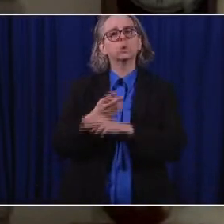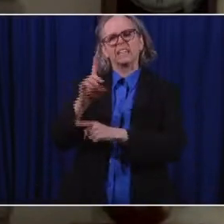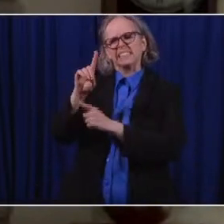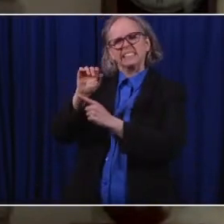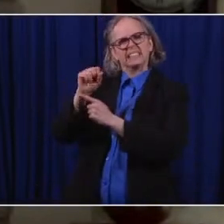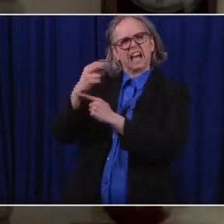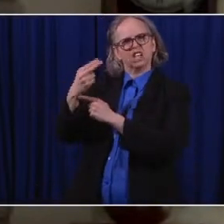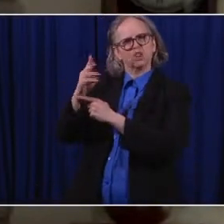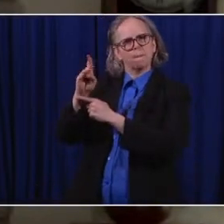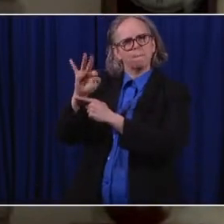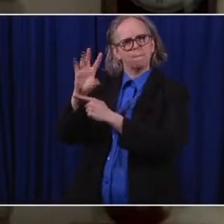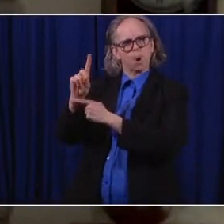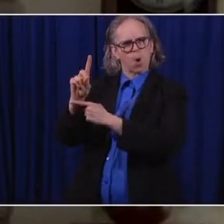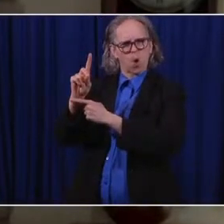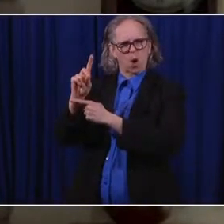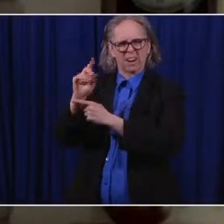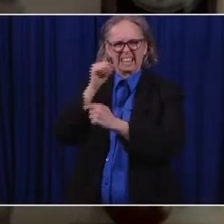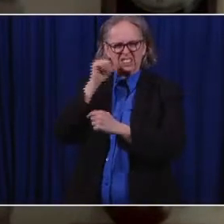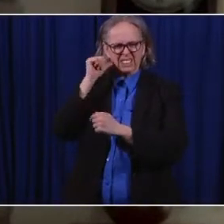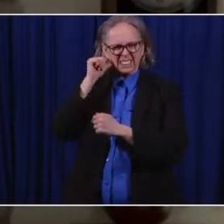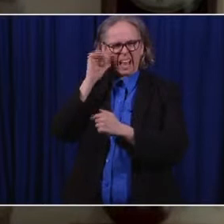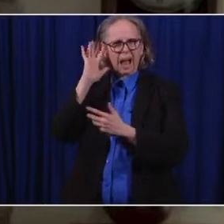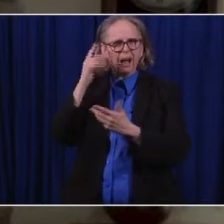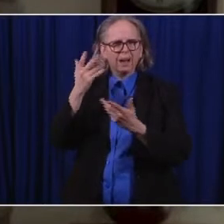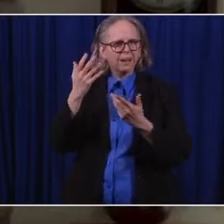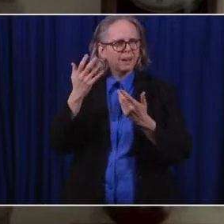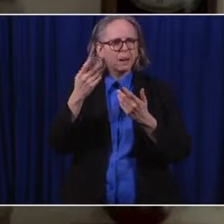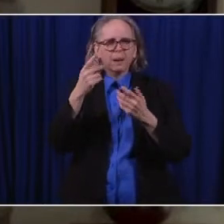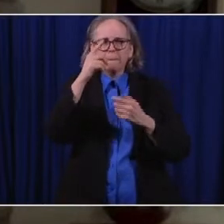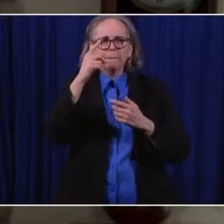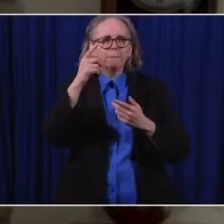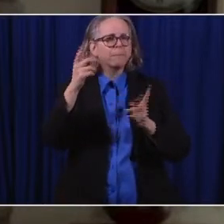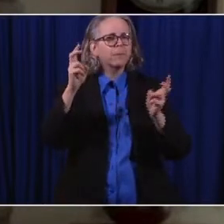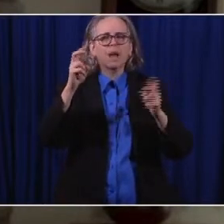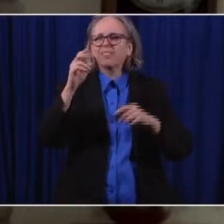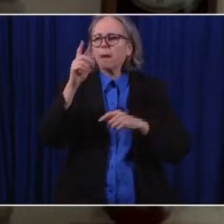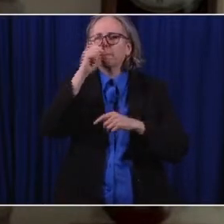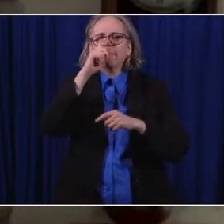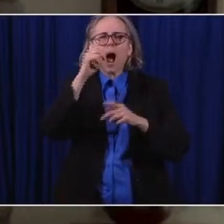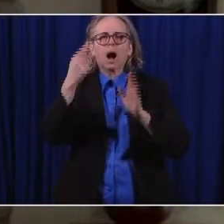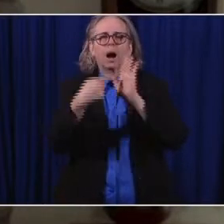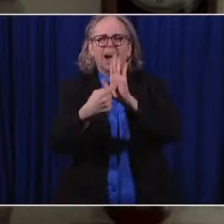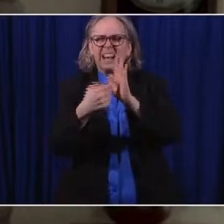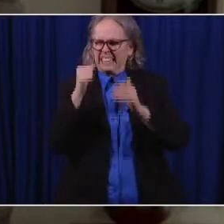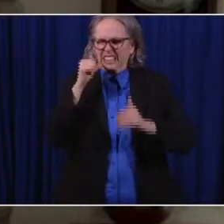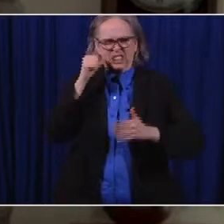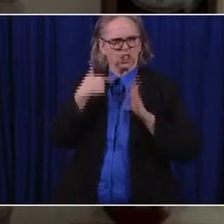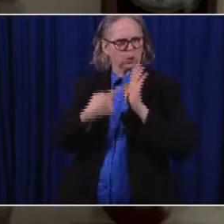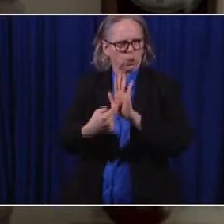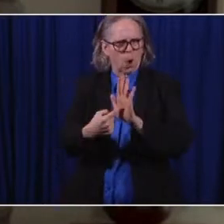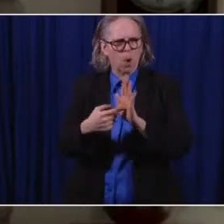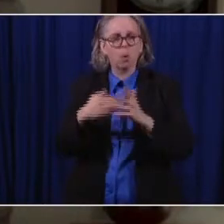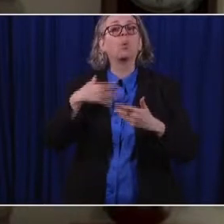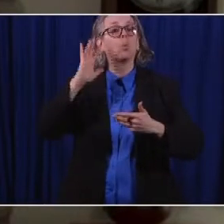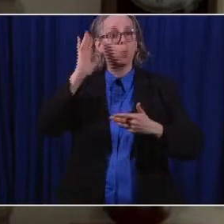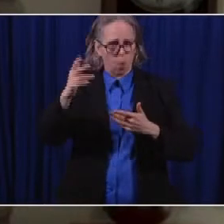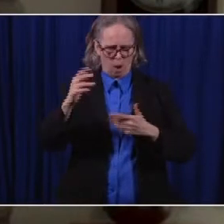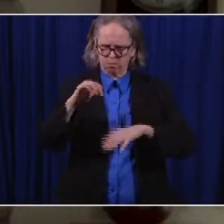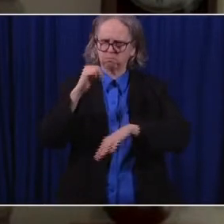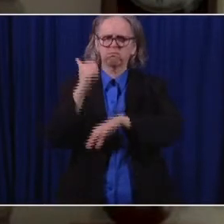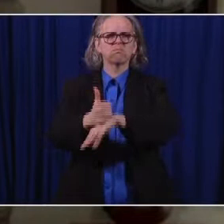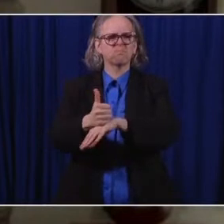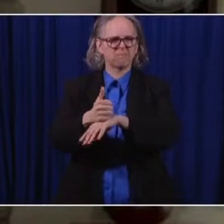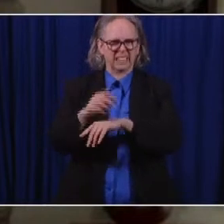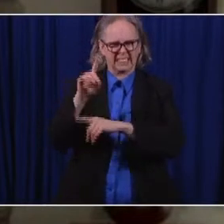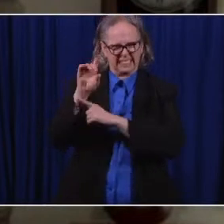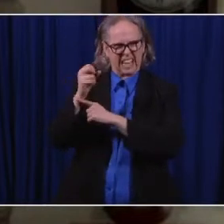yesterday. We don't have it up yet, but you'll be able to break it down by county. You'll be able to break